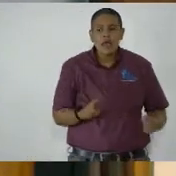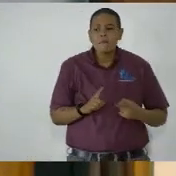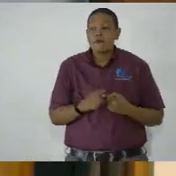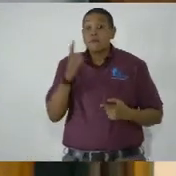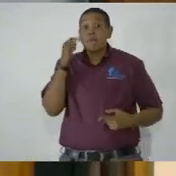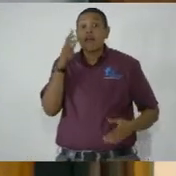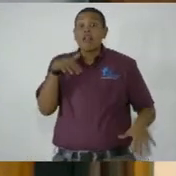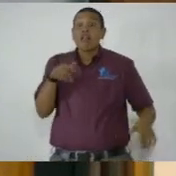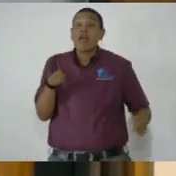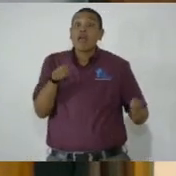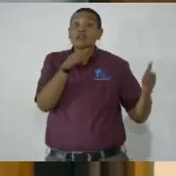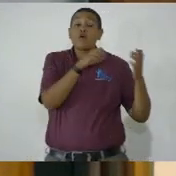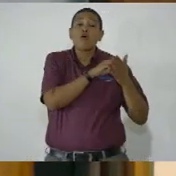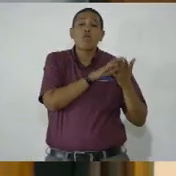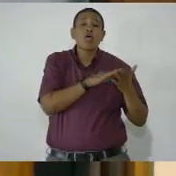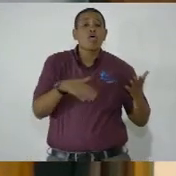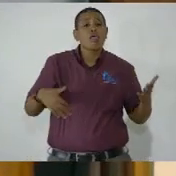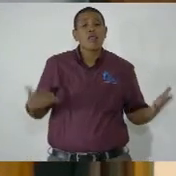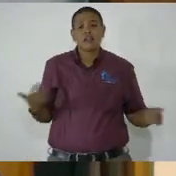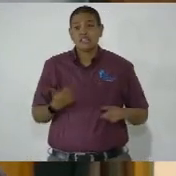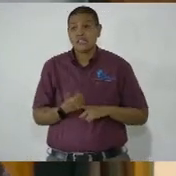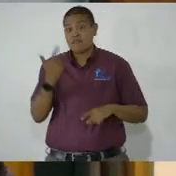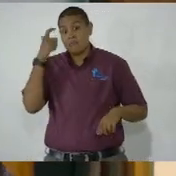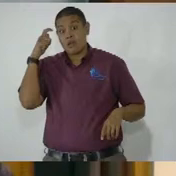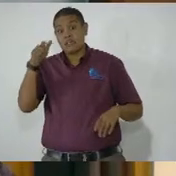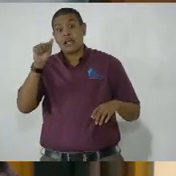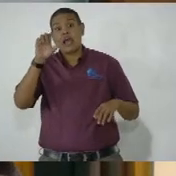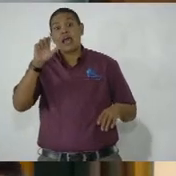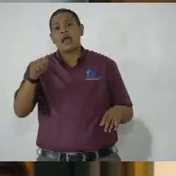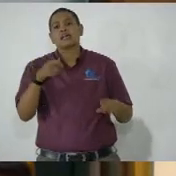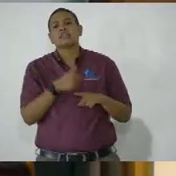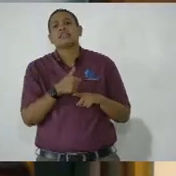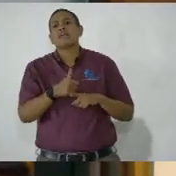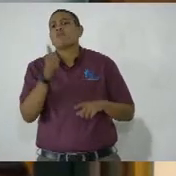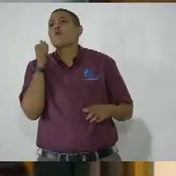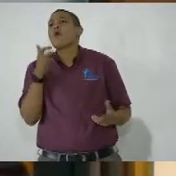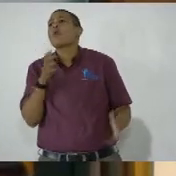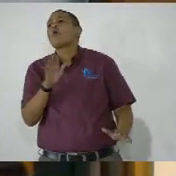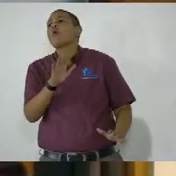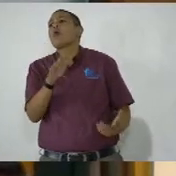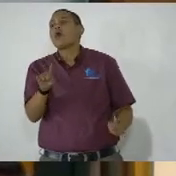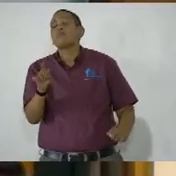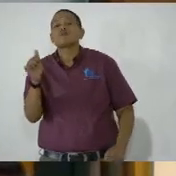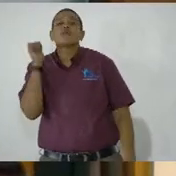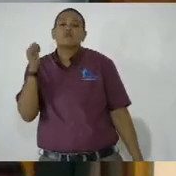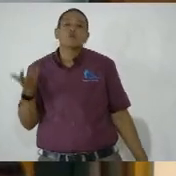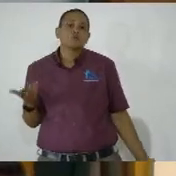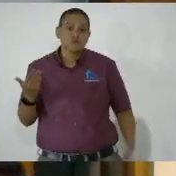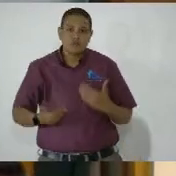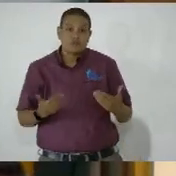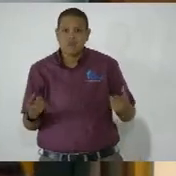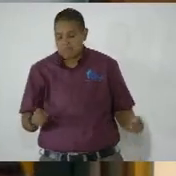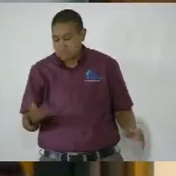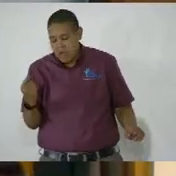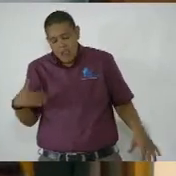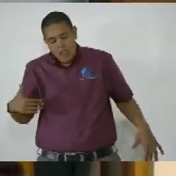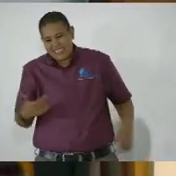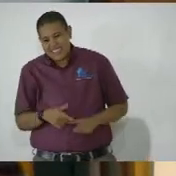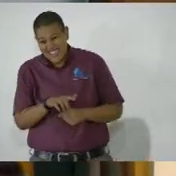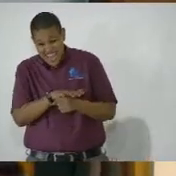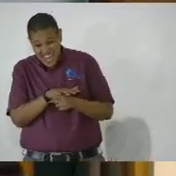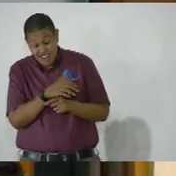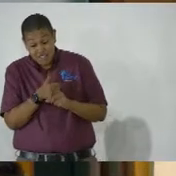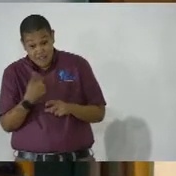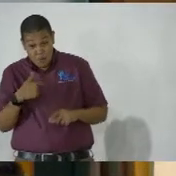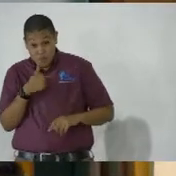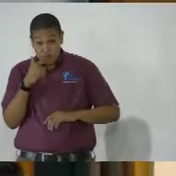they are not expungible, and because the Act won't allow it, they are refused. So, Madam Speaker, this is an area which